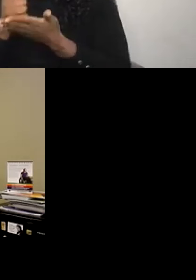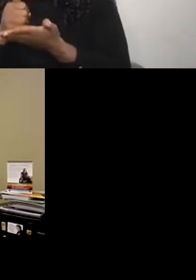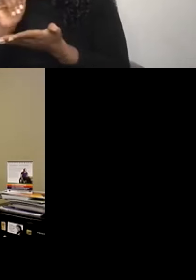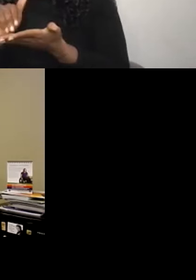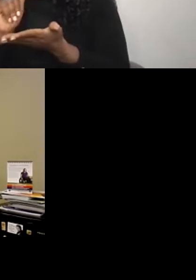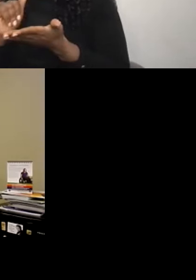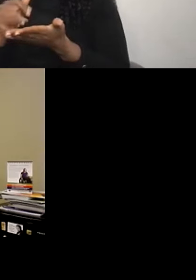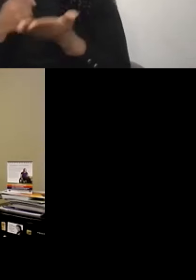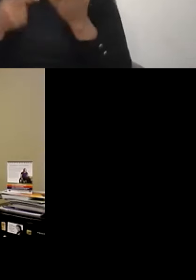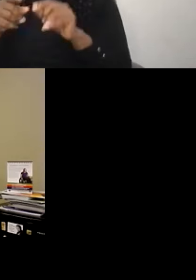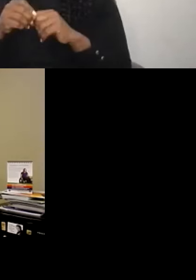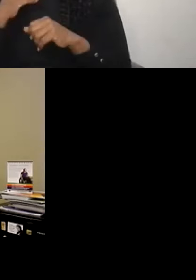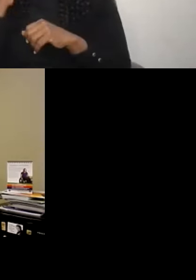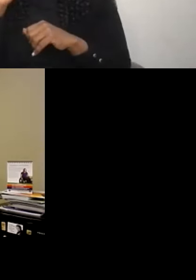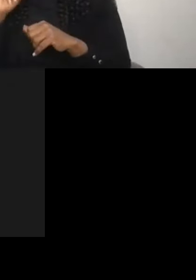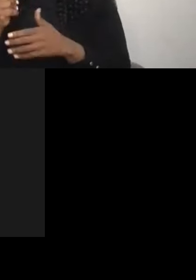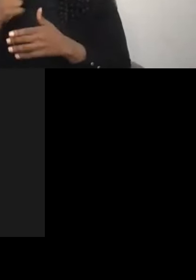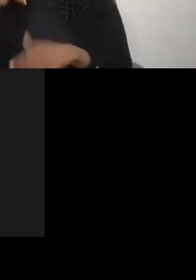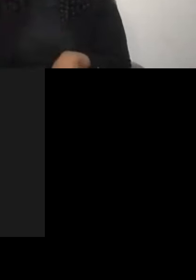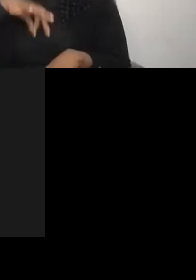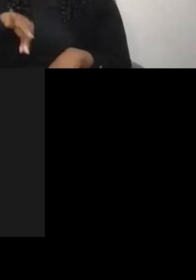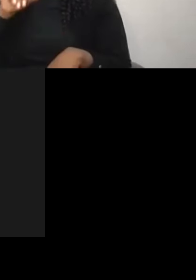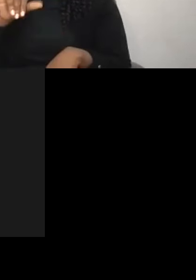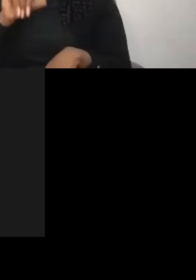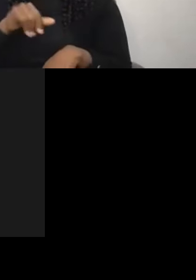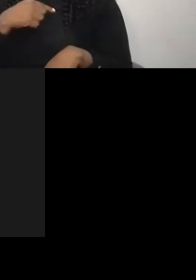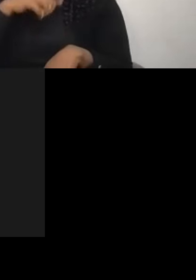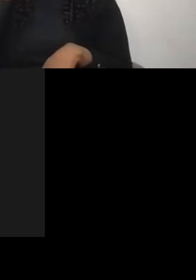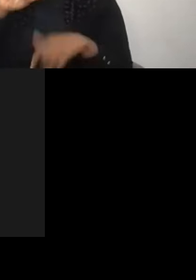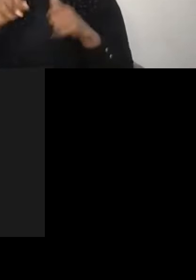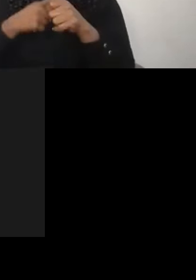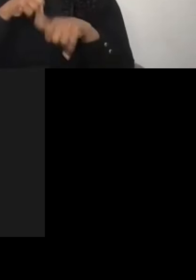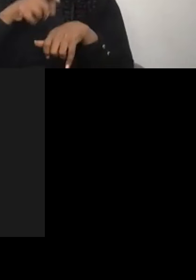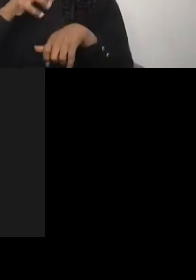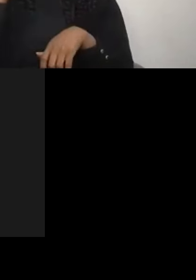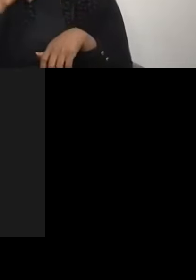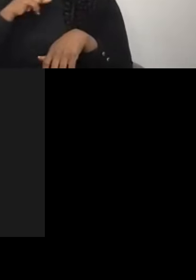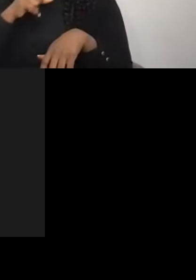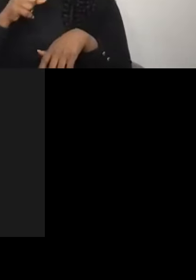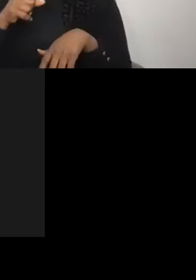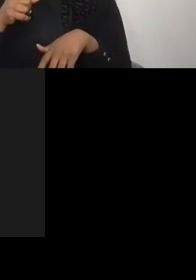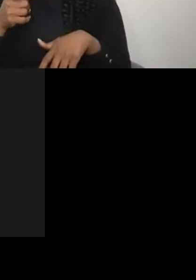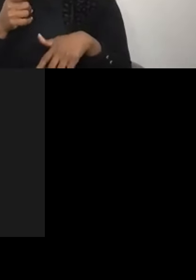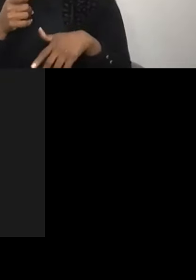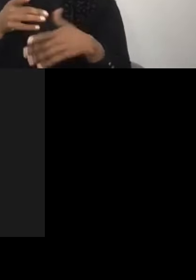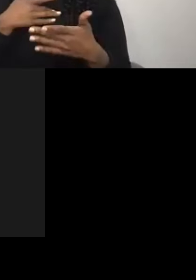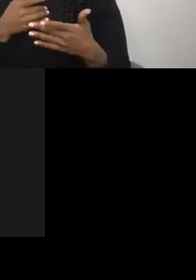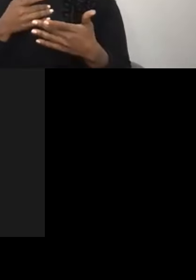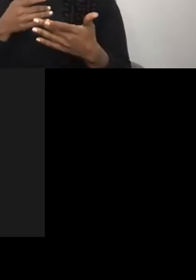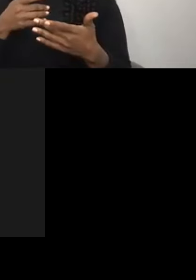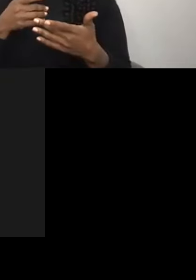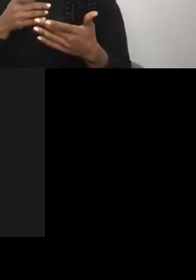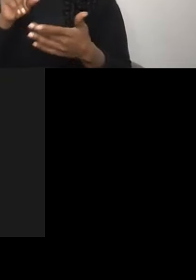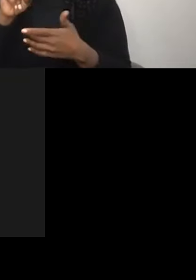sort of what's going on at home, that's really useful. I do think that first-time parents are at a disadvantage here in terms of sort of understanding